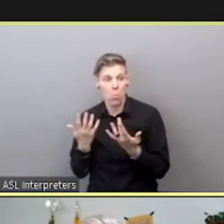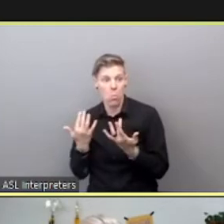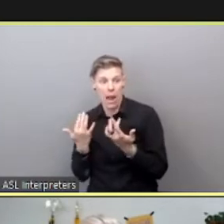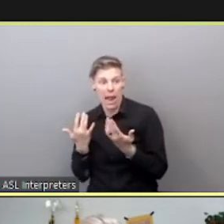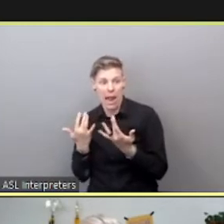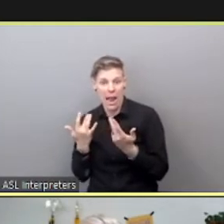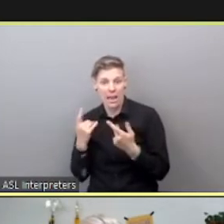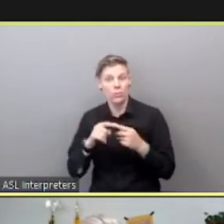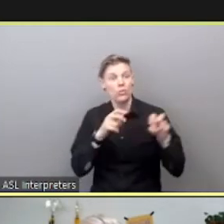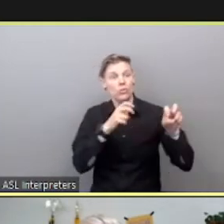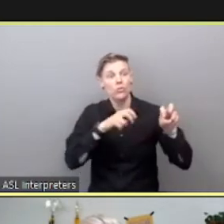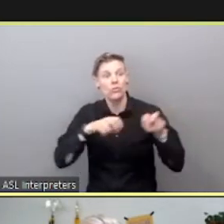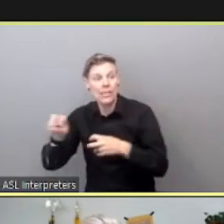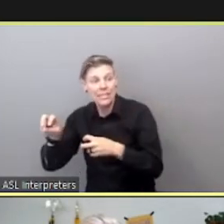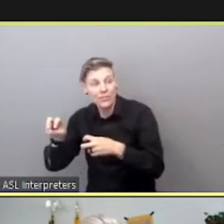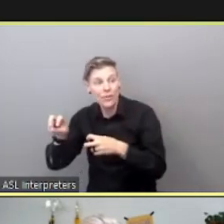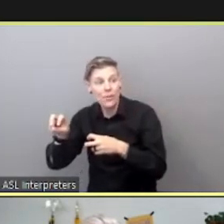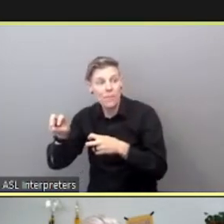to you.